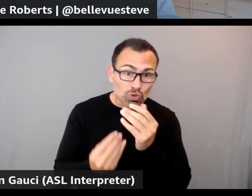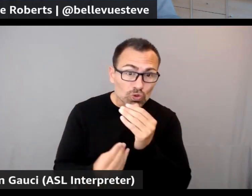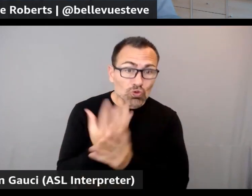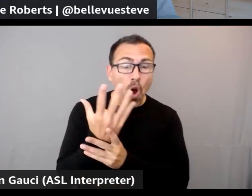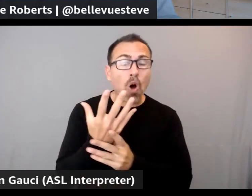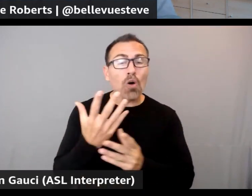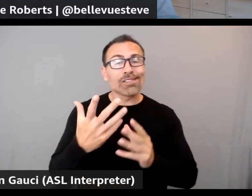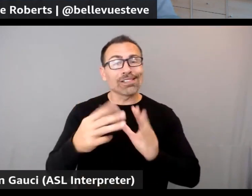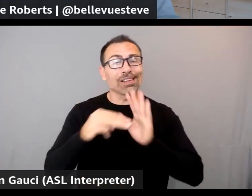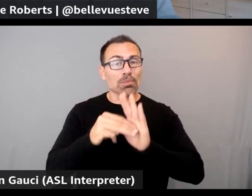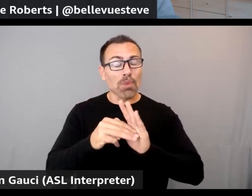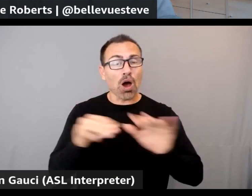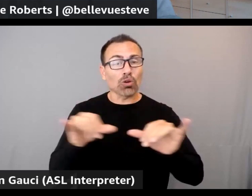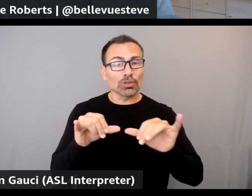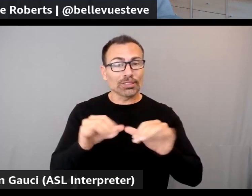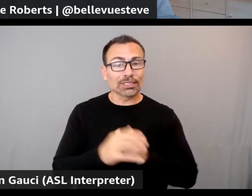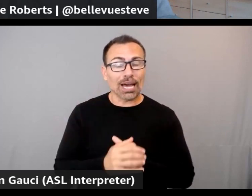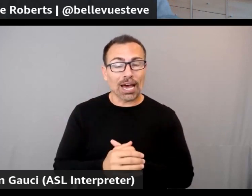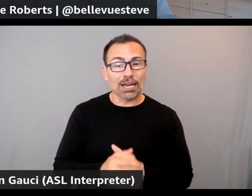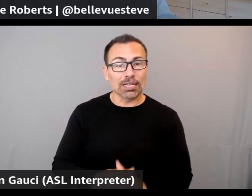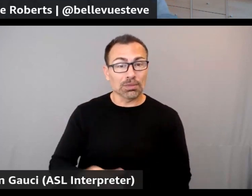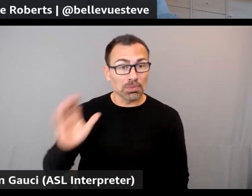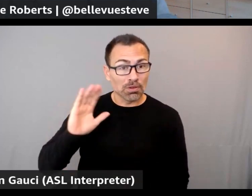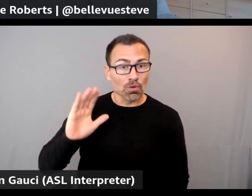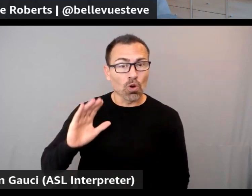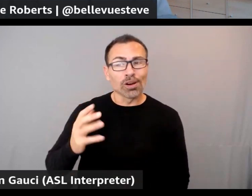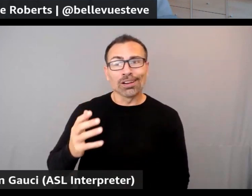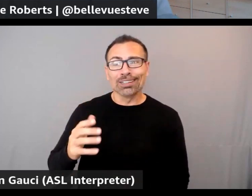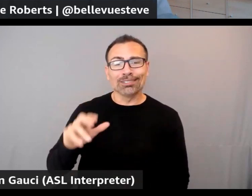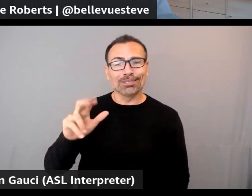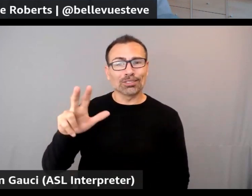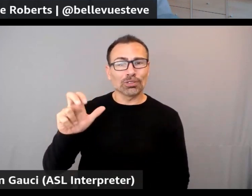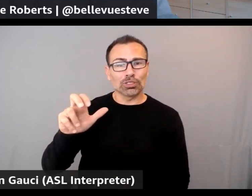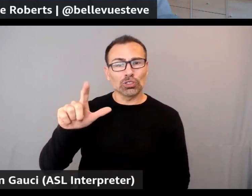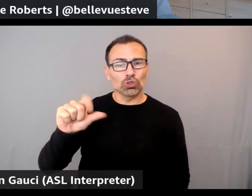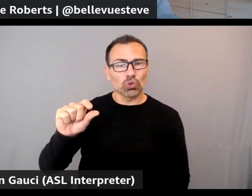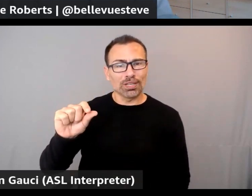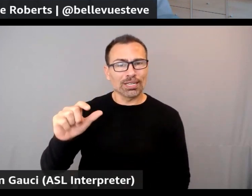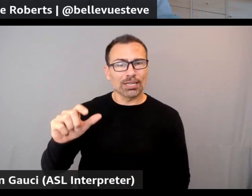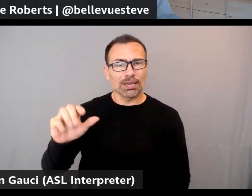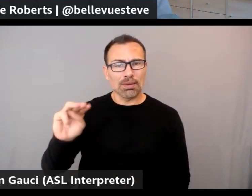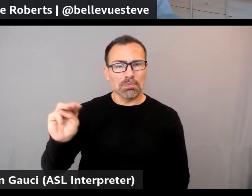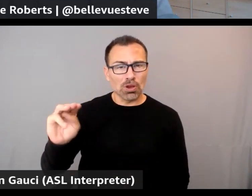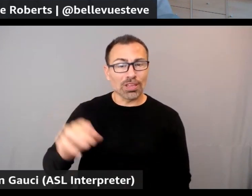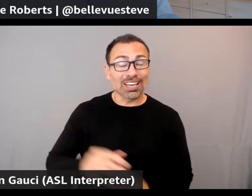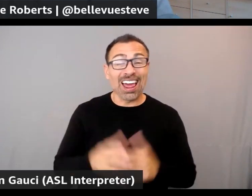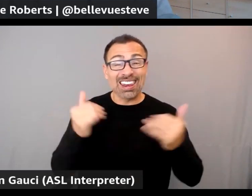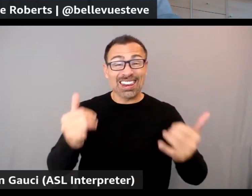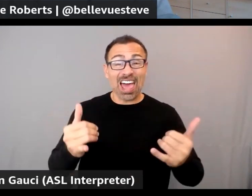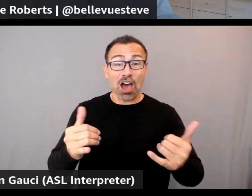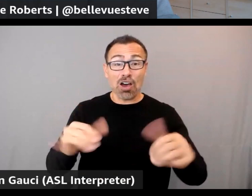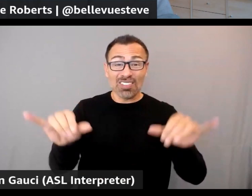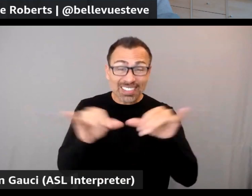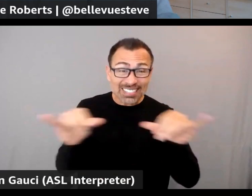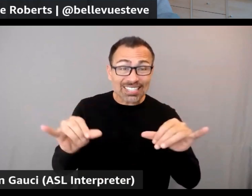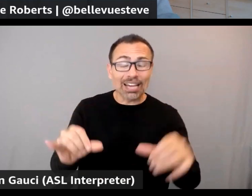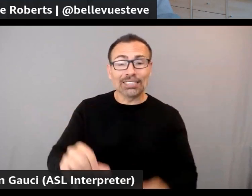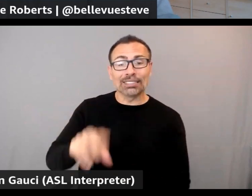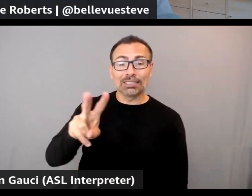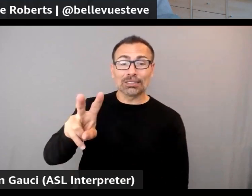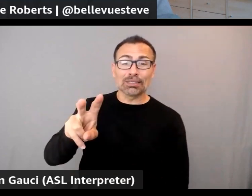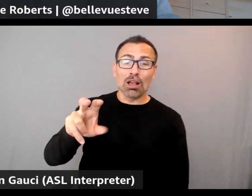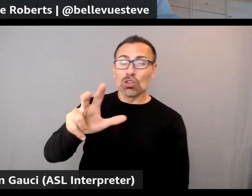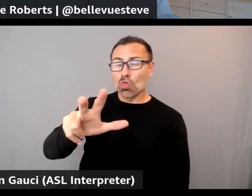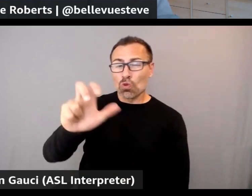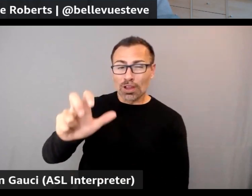I mentioned the 300 million size. We are now talking 300 billion, trillion. You see